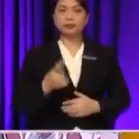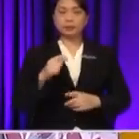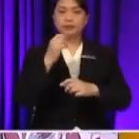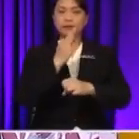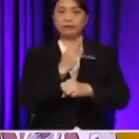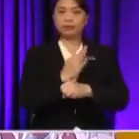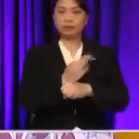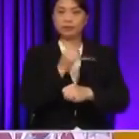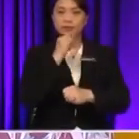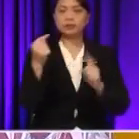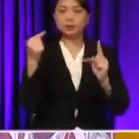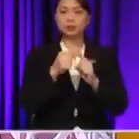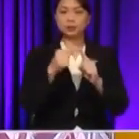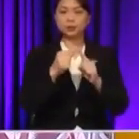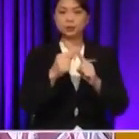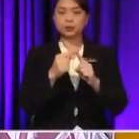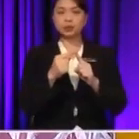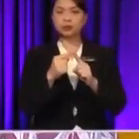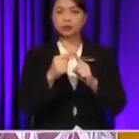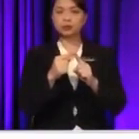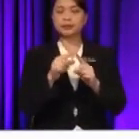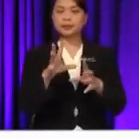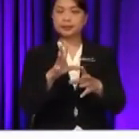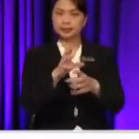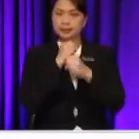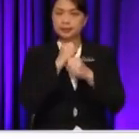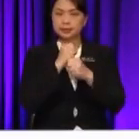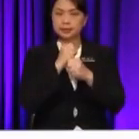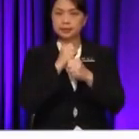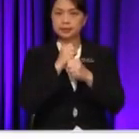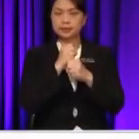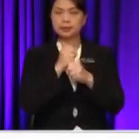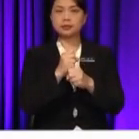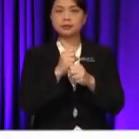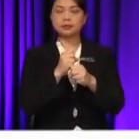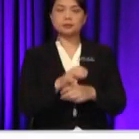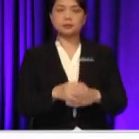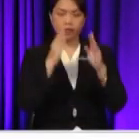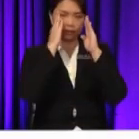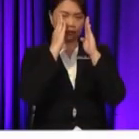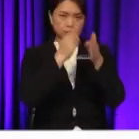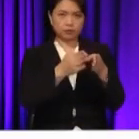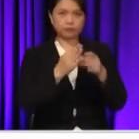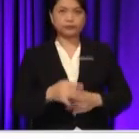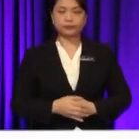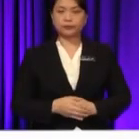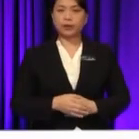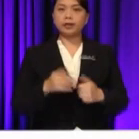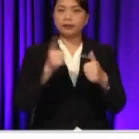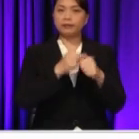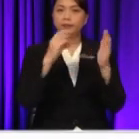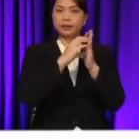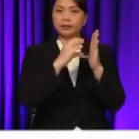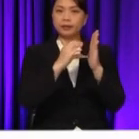captivating title is to capture readers' attention into reading our article further. Okay, then we have the first paragraph or